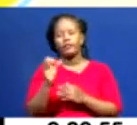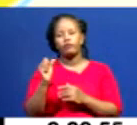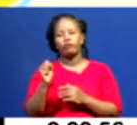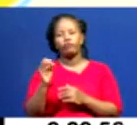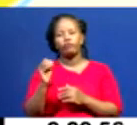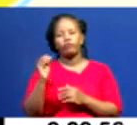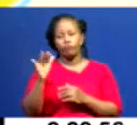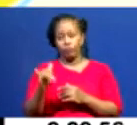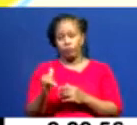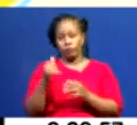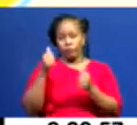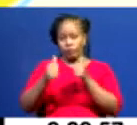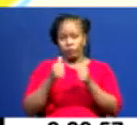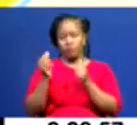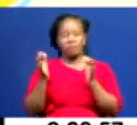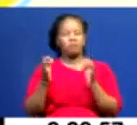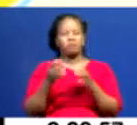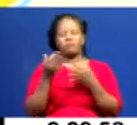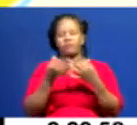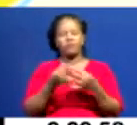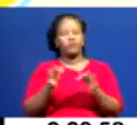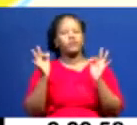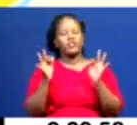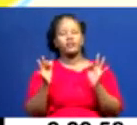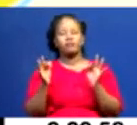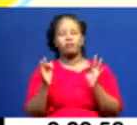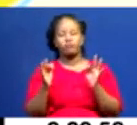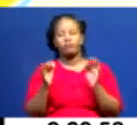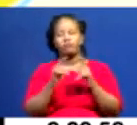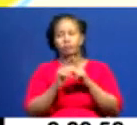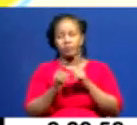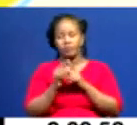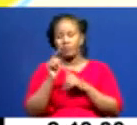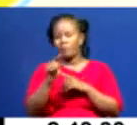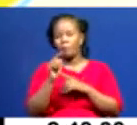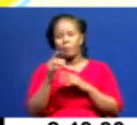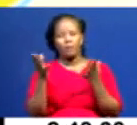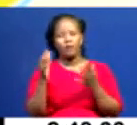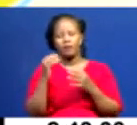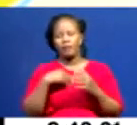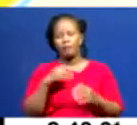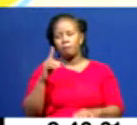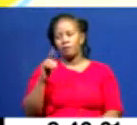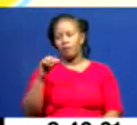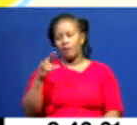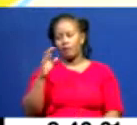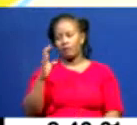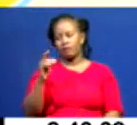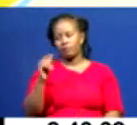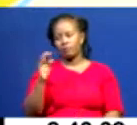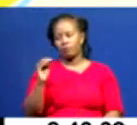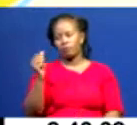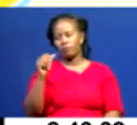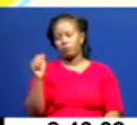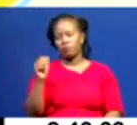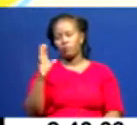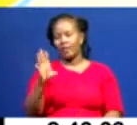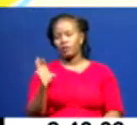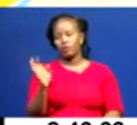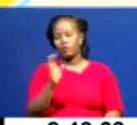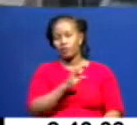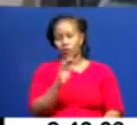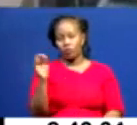free, dairy-free, gluten-free, and lactose-free protein-packed drinks processed with